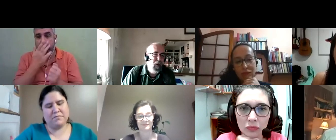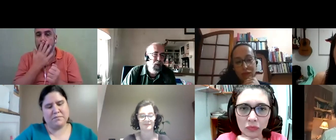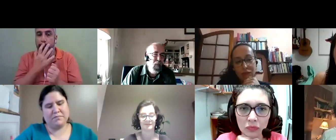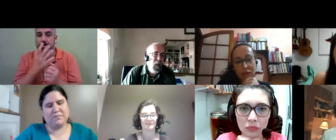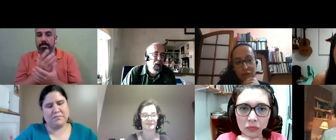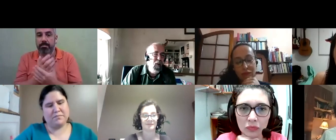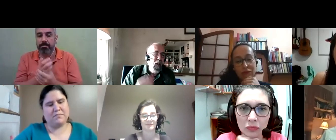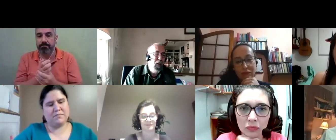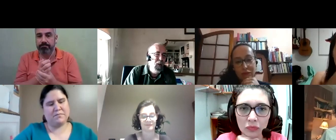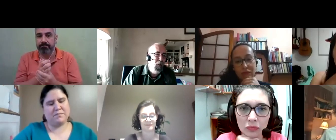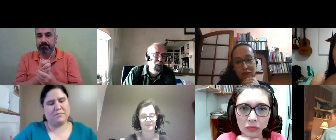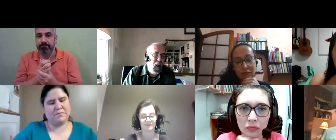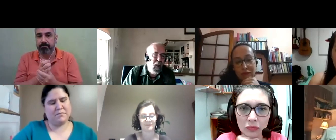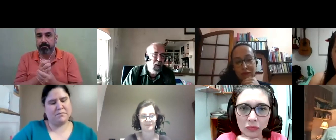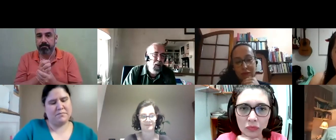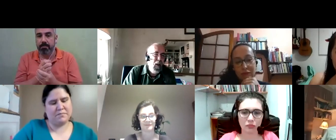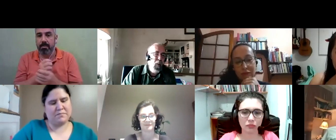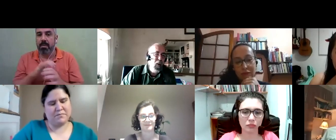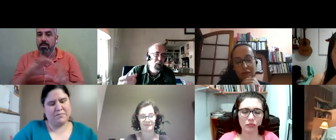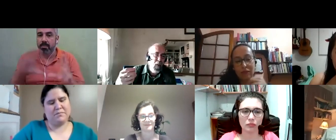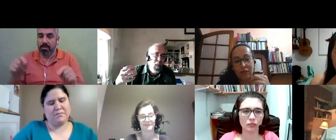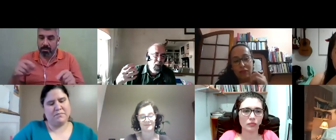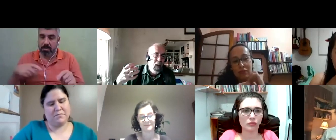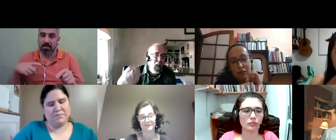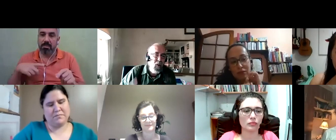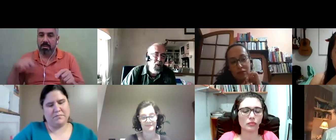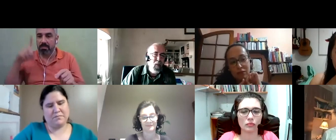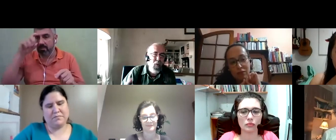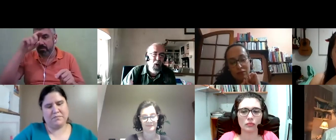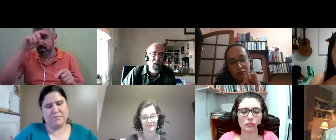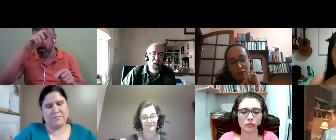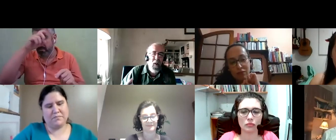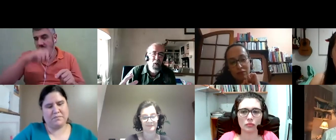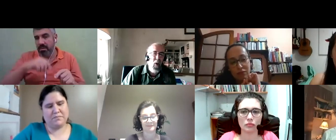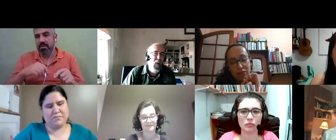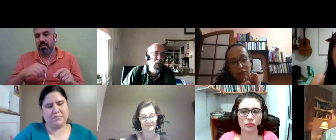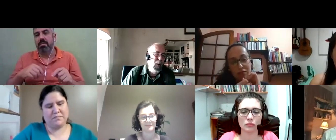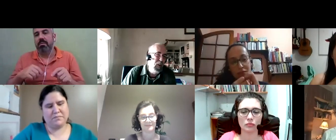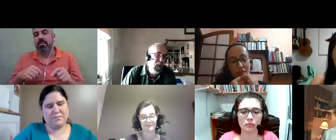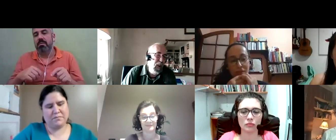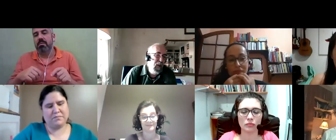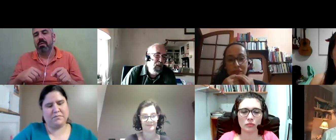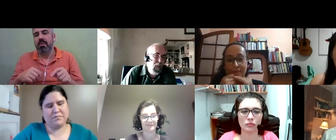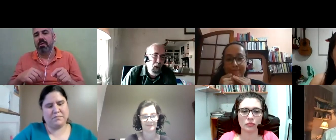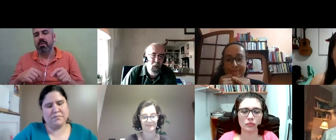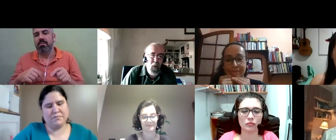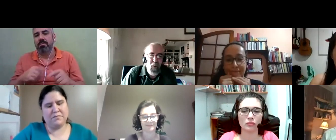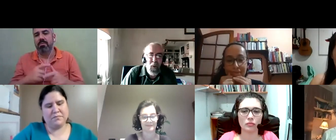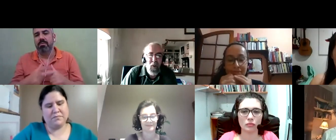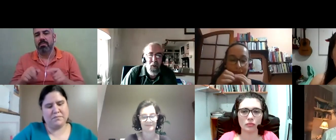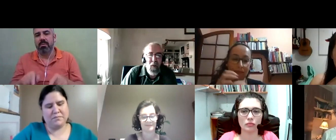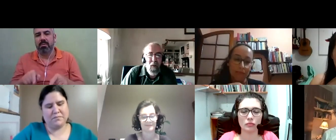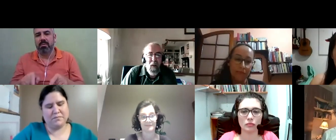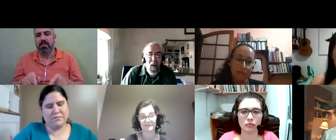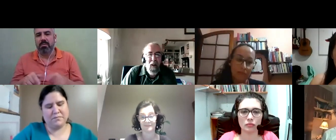concepts. Everyone has a different take, but in history, we find common roots. That's my